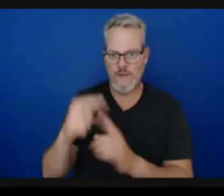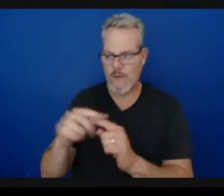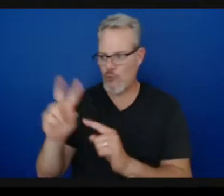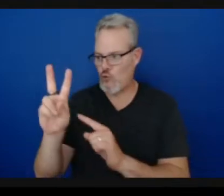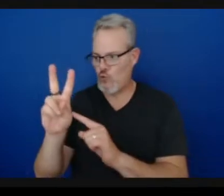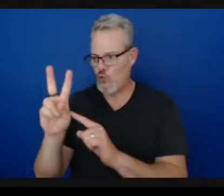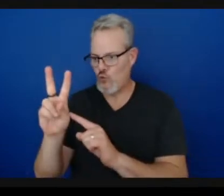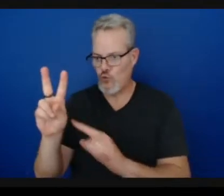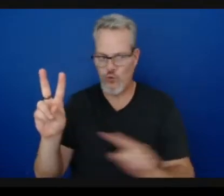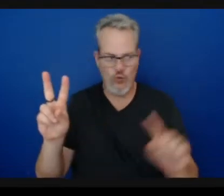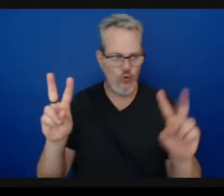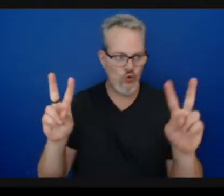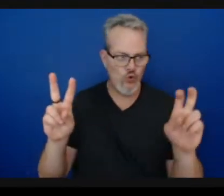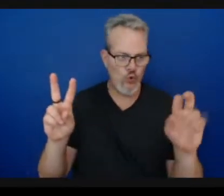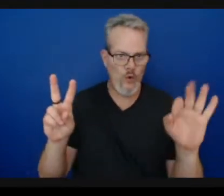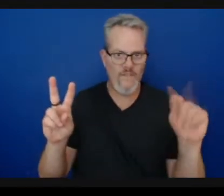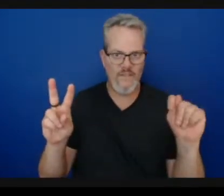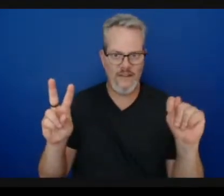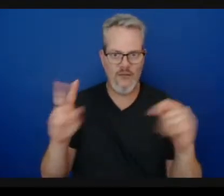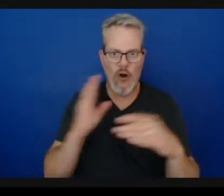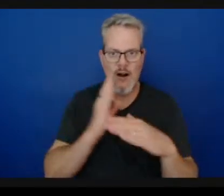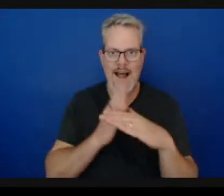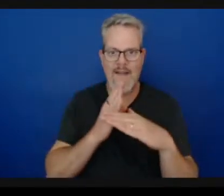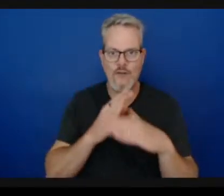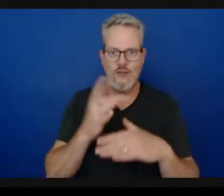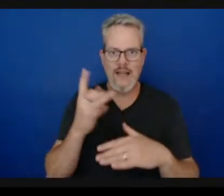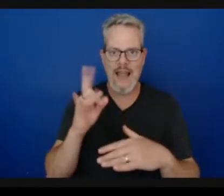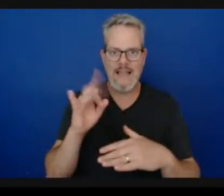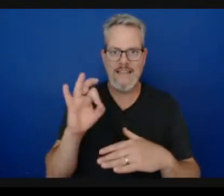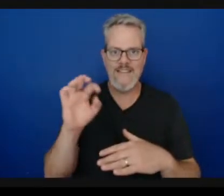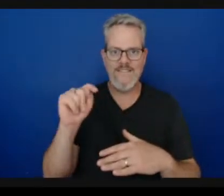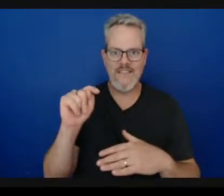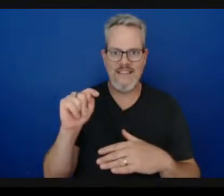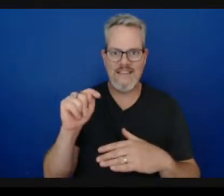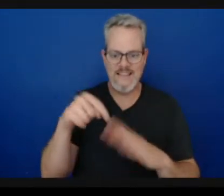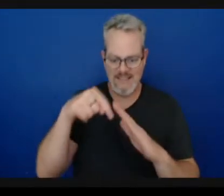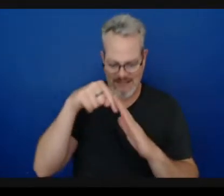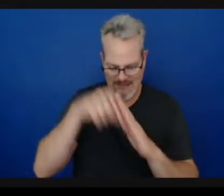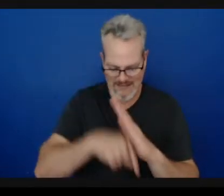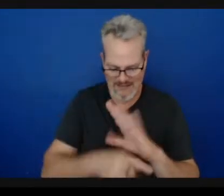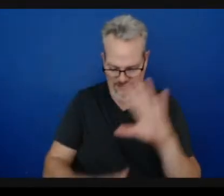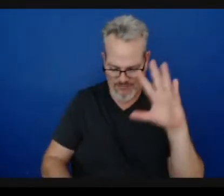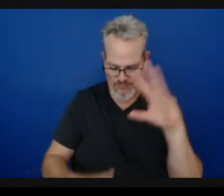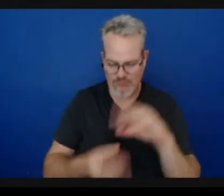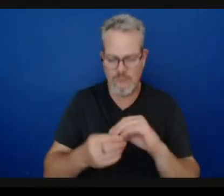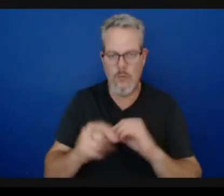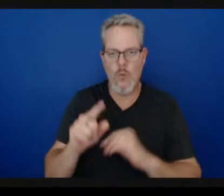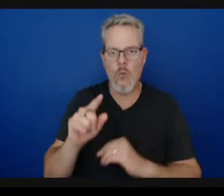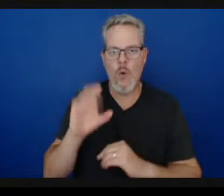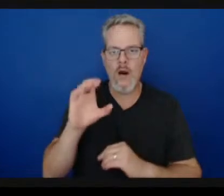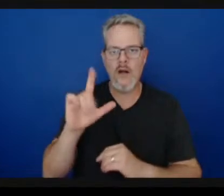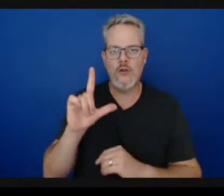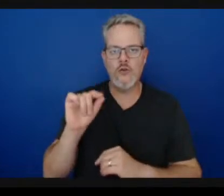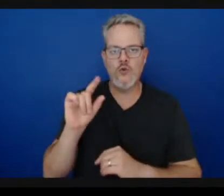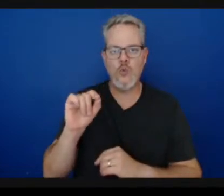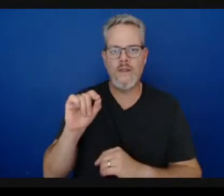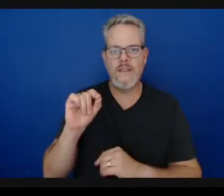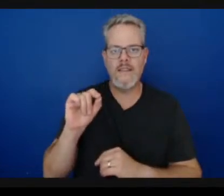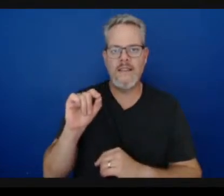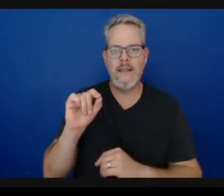with an average of 18 feet, consisting of approximately 120 million cubic yards of extruded